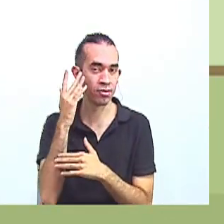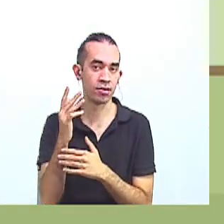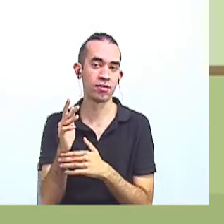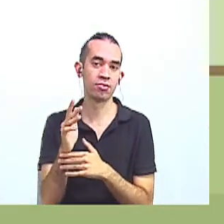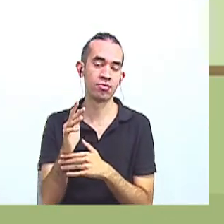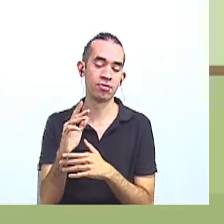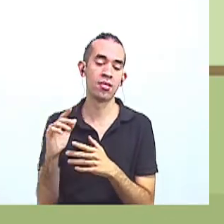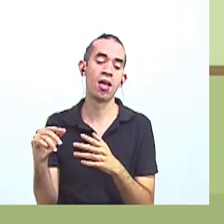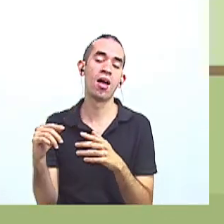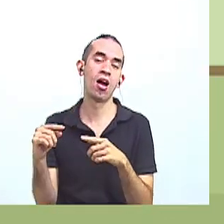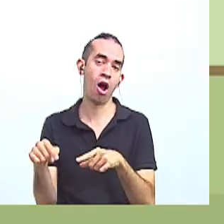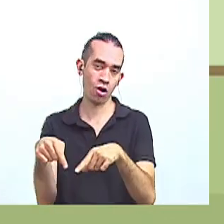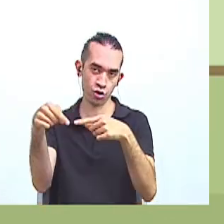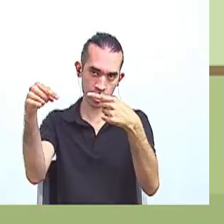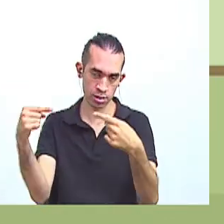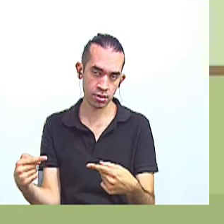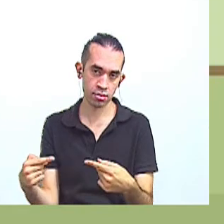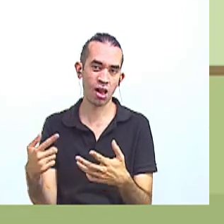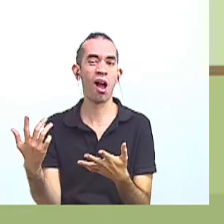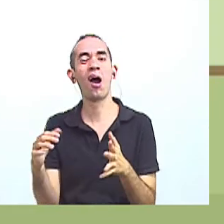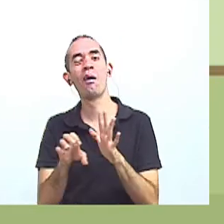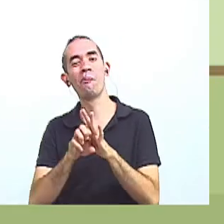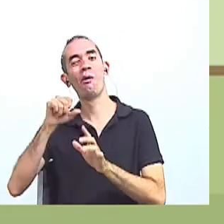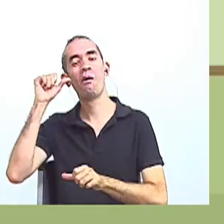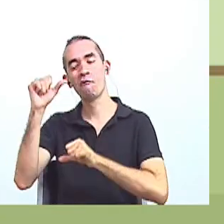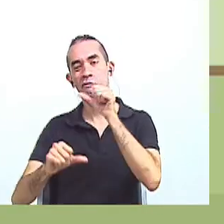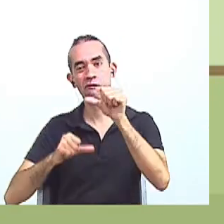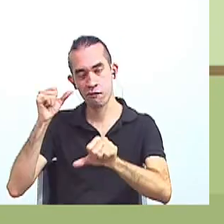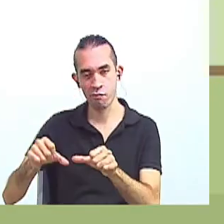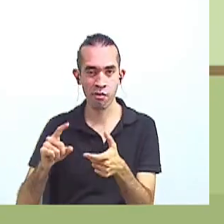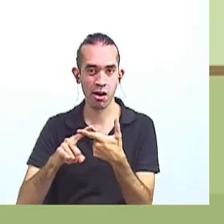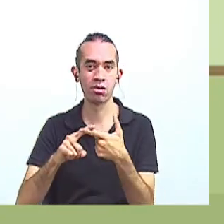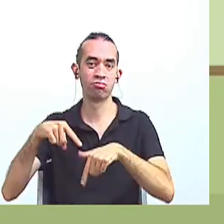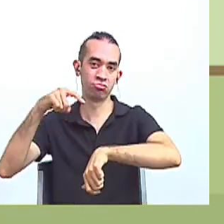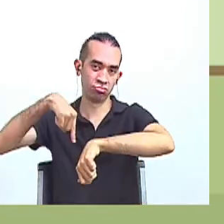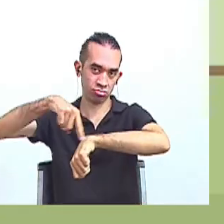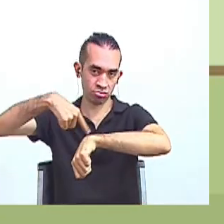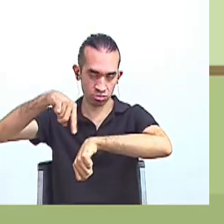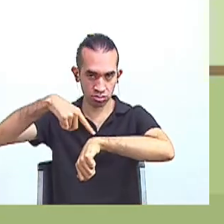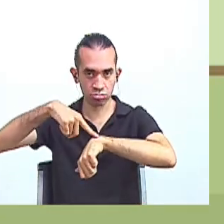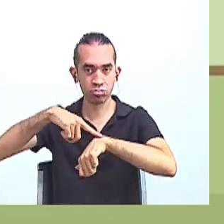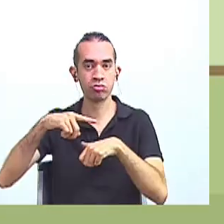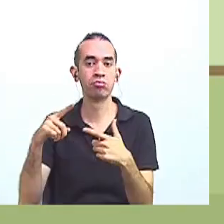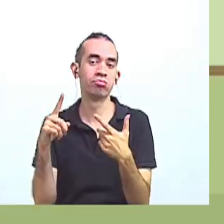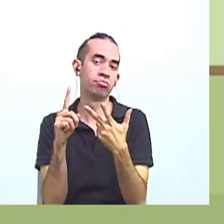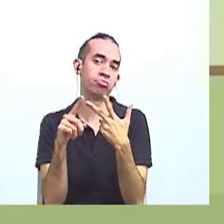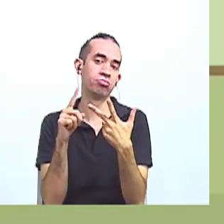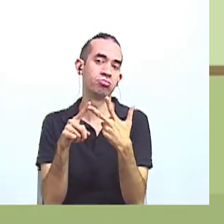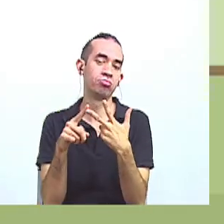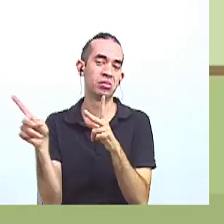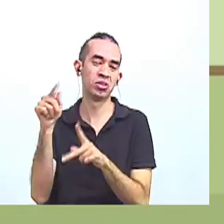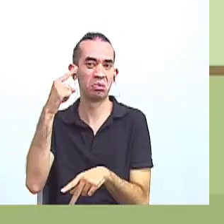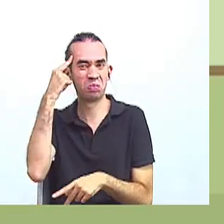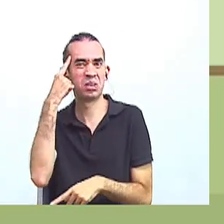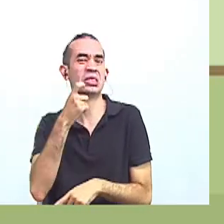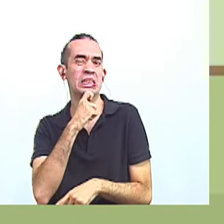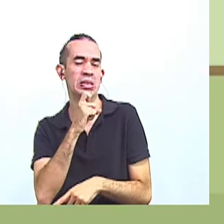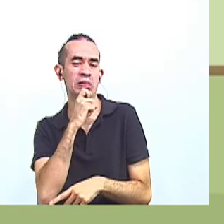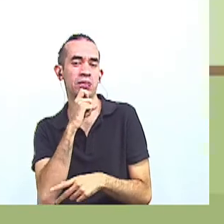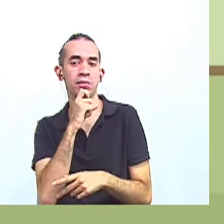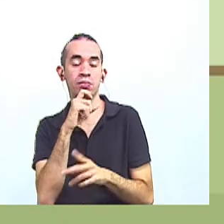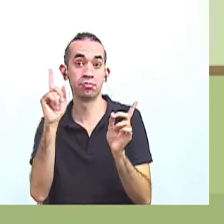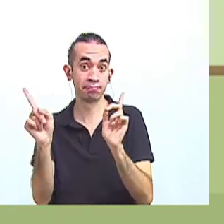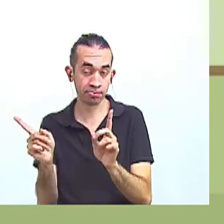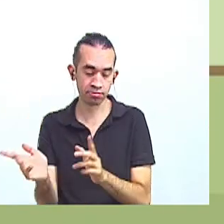the cons. She said that it requires effort, that it requires time, that people sometimes think it is a little difficult. But